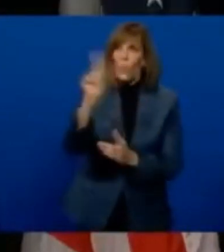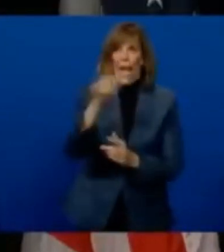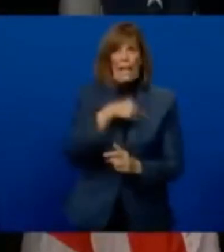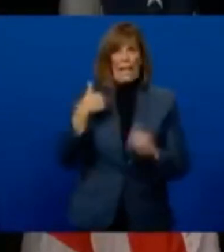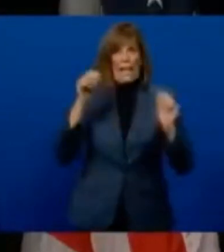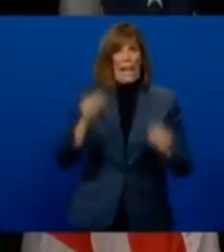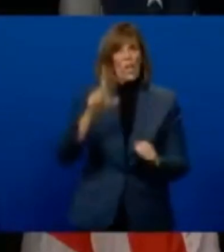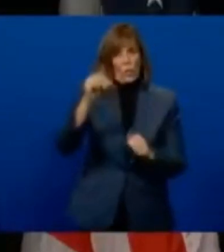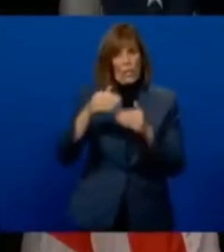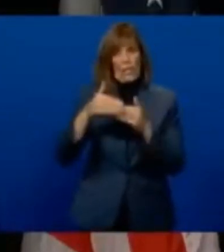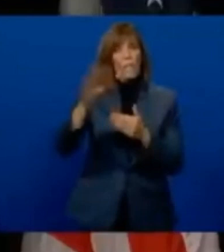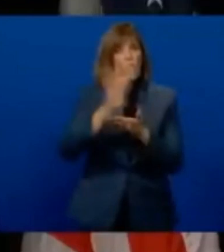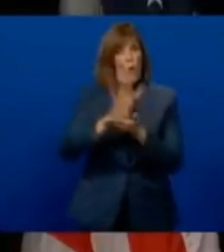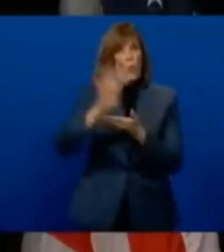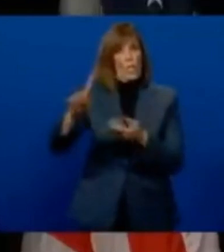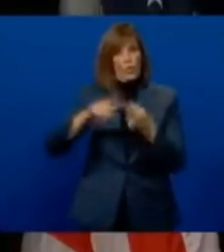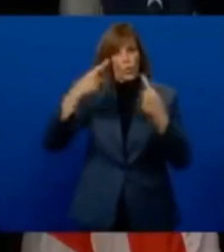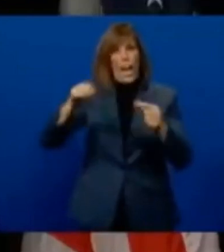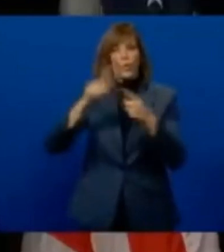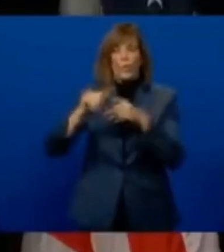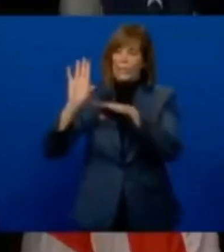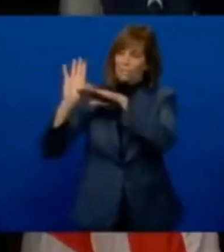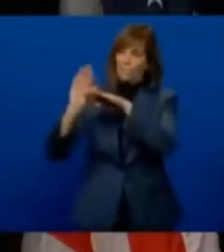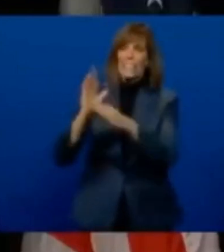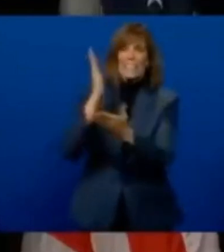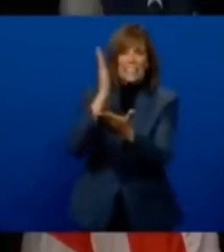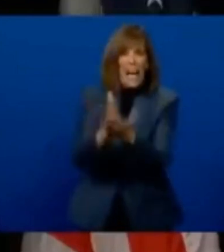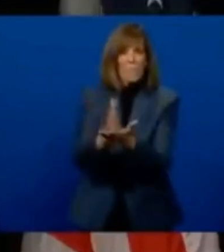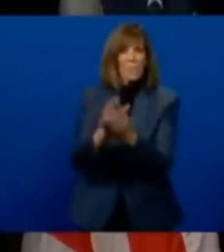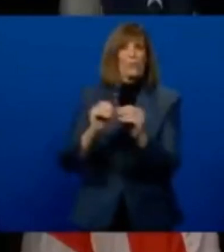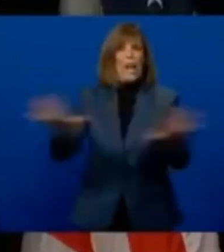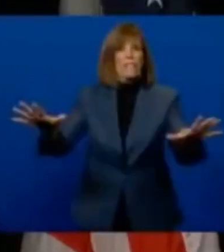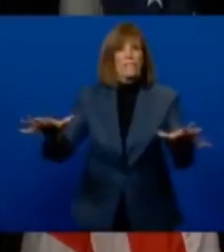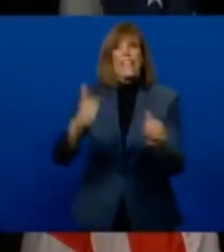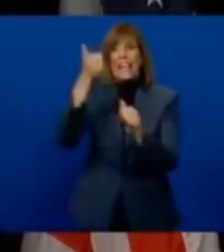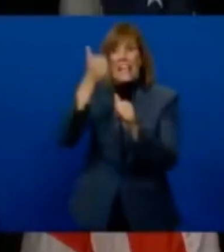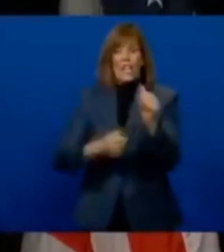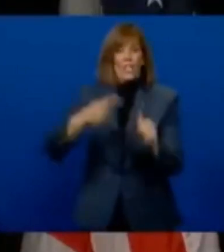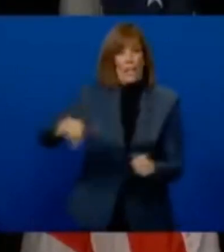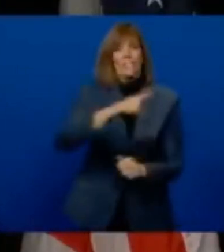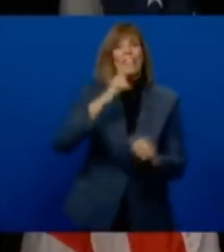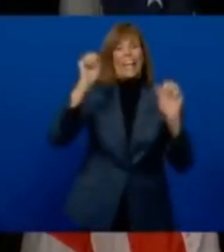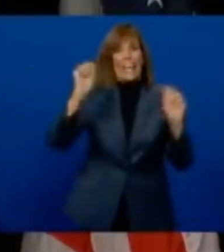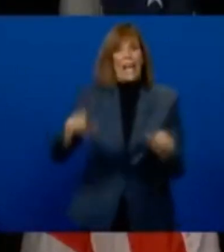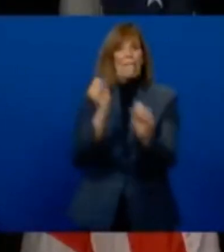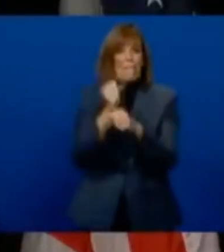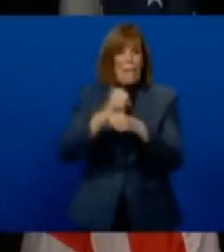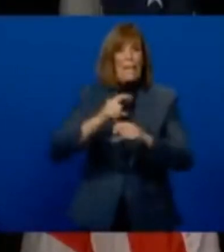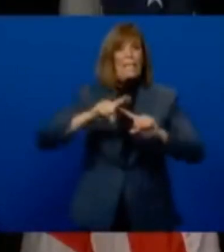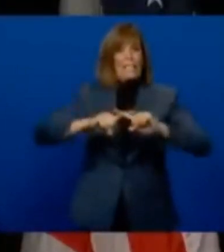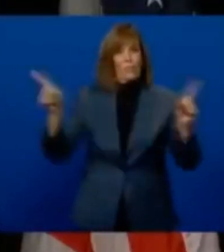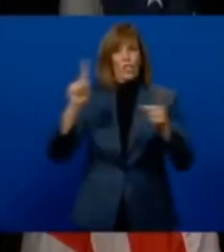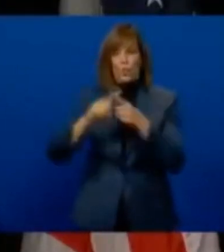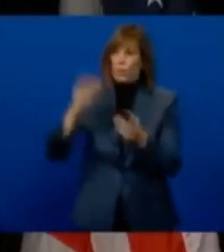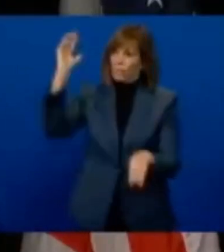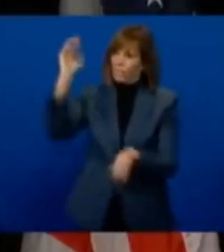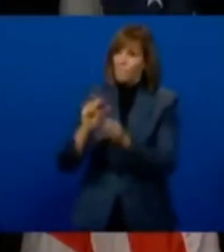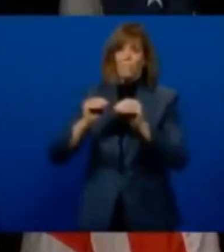4 weeks to stop the spread, and we know that each of us can make a difference in slowing the spread of COVID-19.